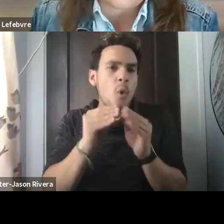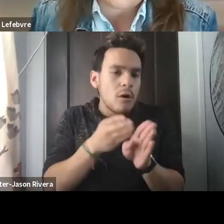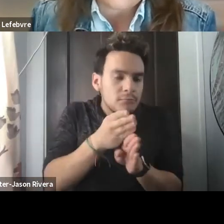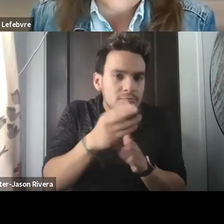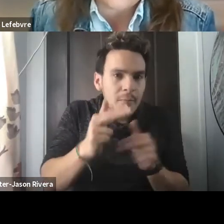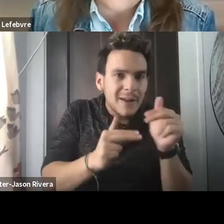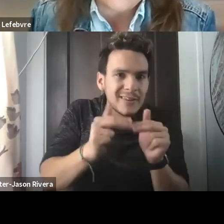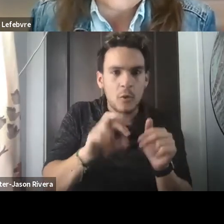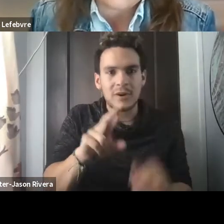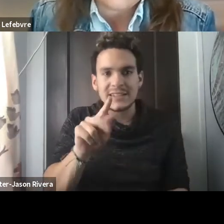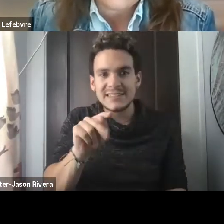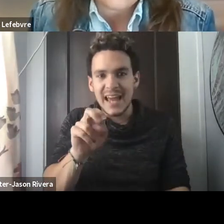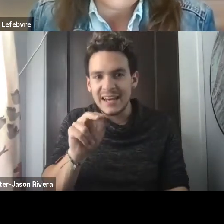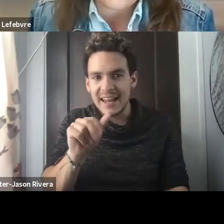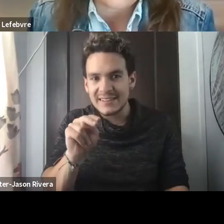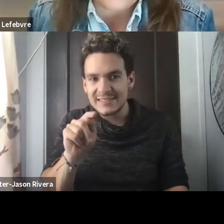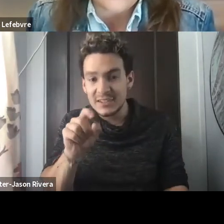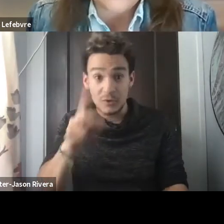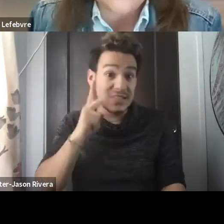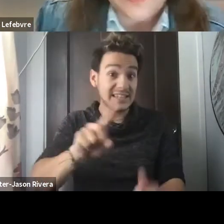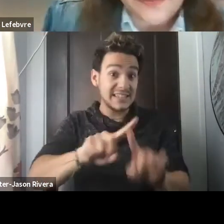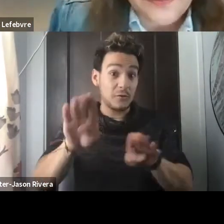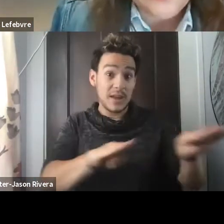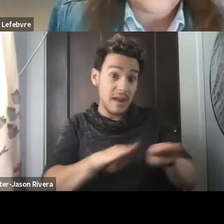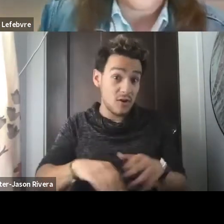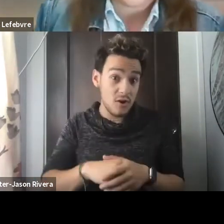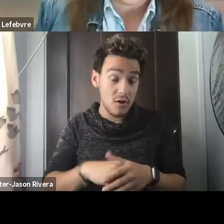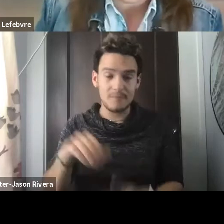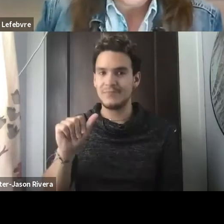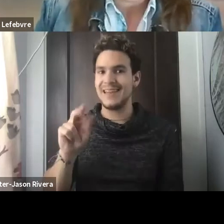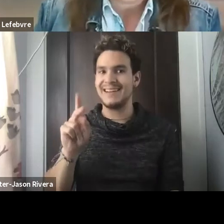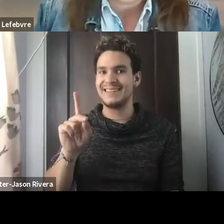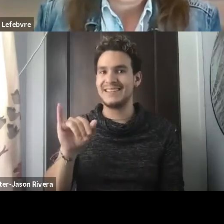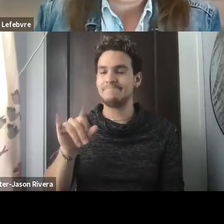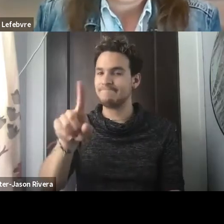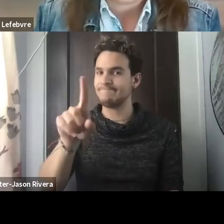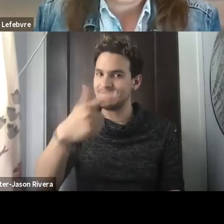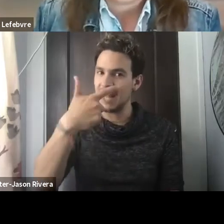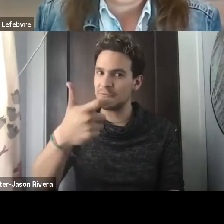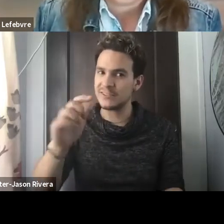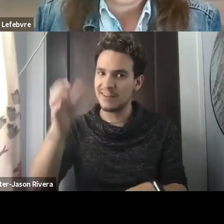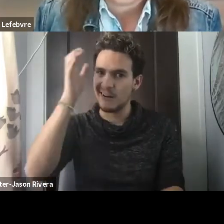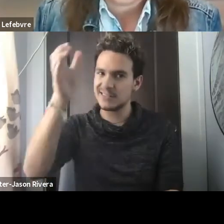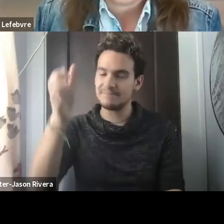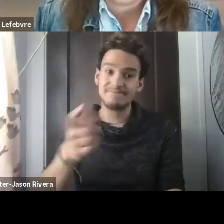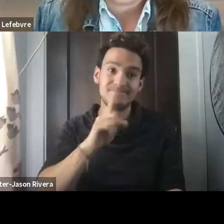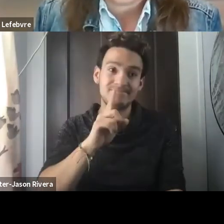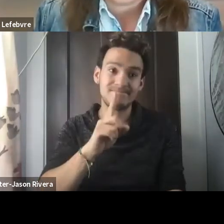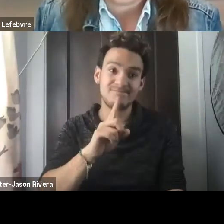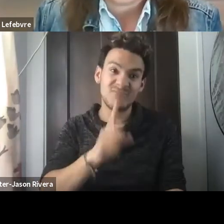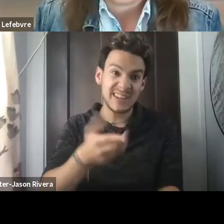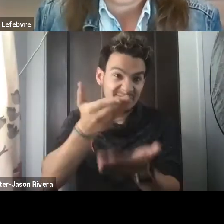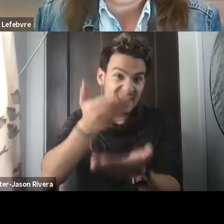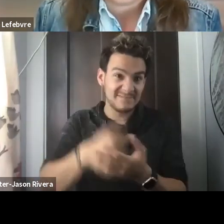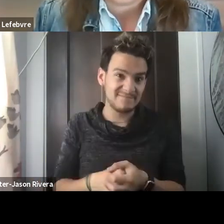or your tenants. Are you seeing any difference? Sure. Well, it's an interesting concept. The fact of the matter is, it's